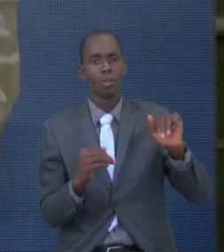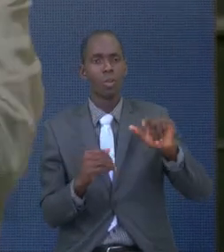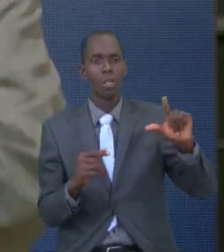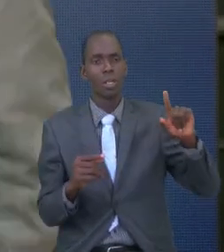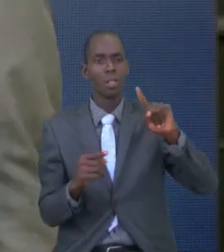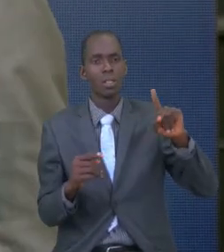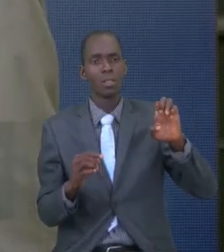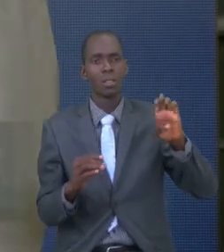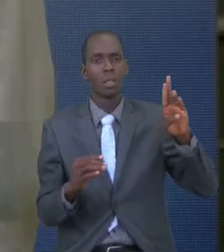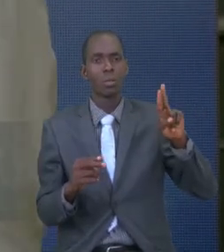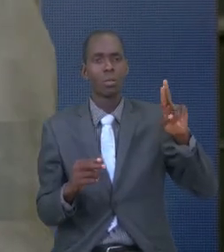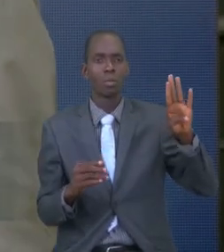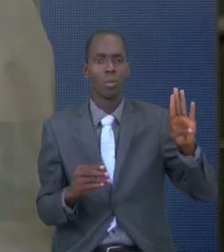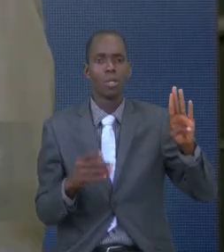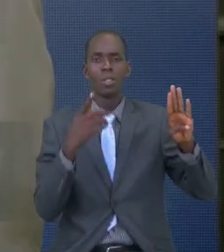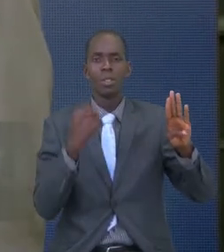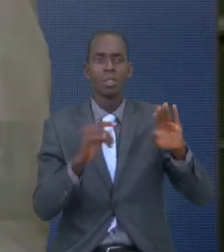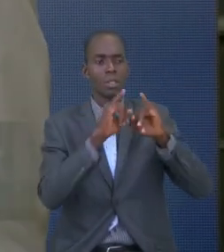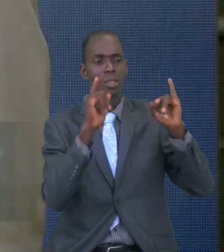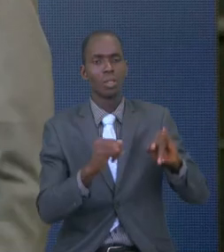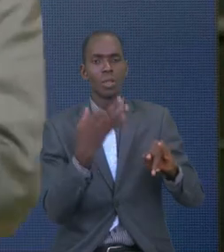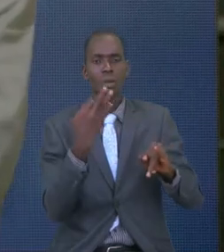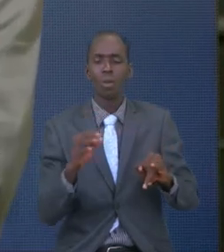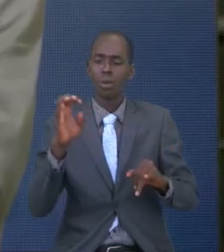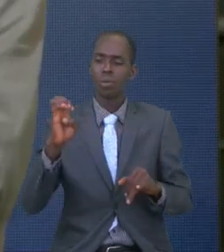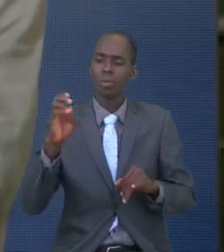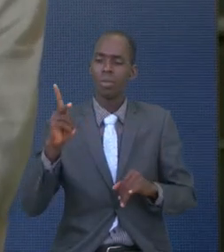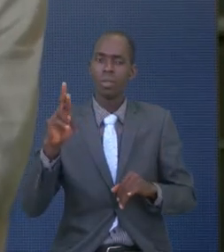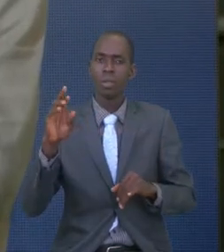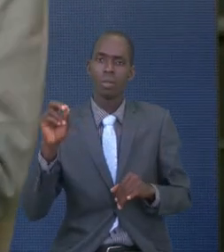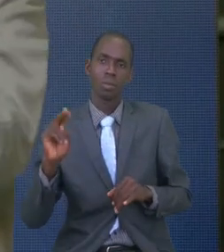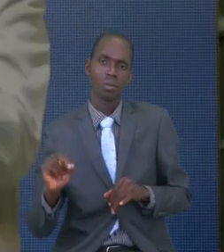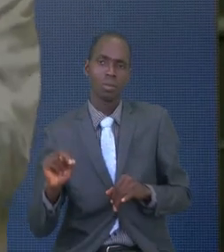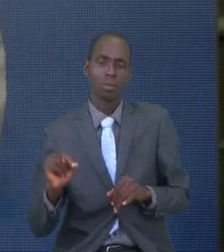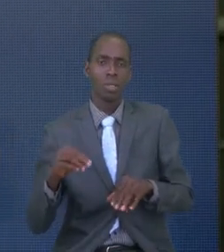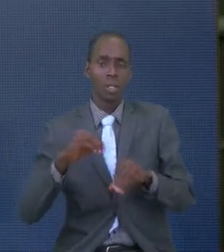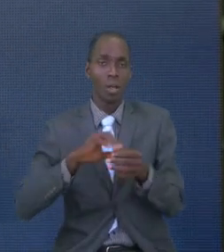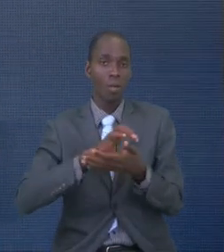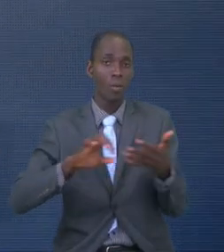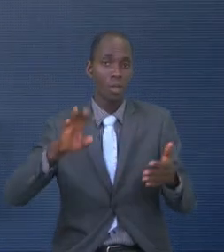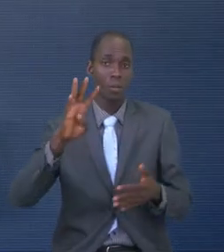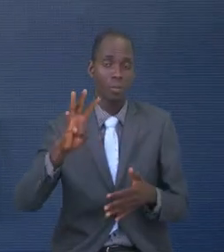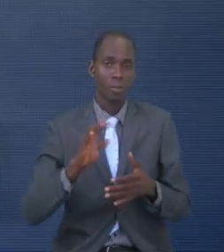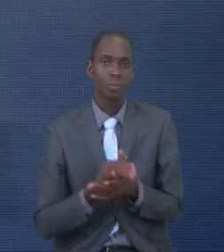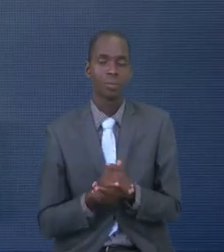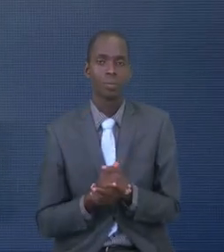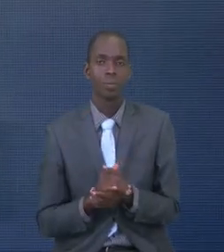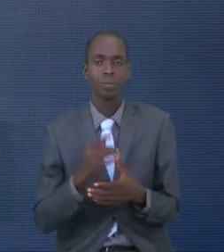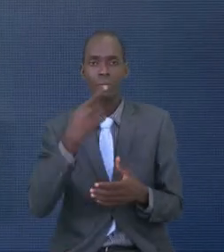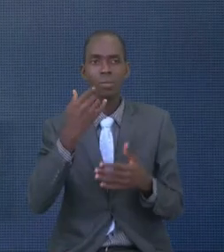the God of Ekron? Look at verse 4. In verse 4, it says,